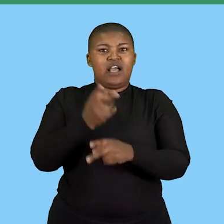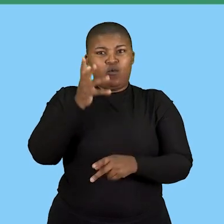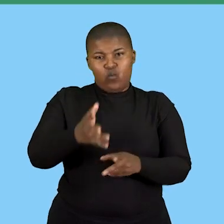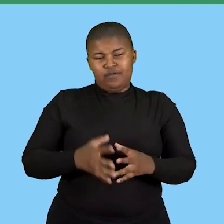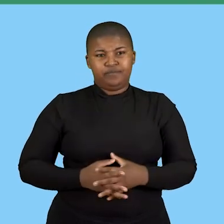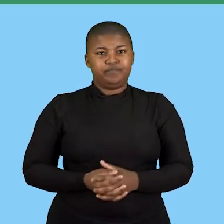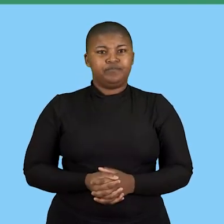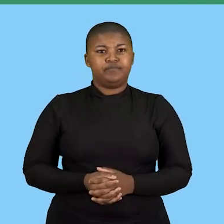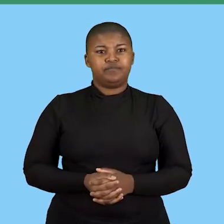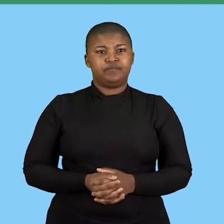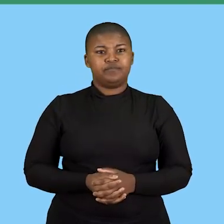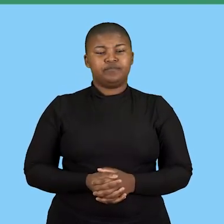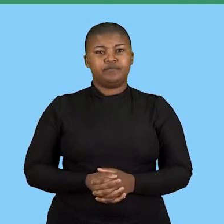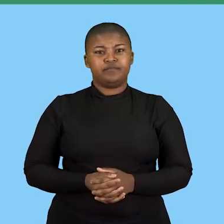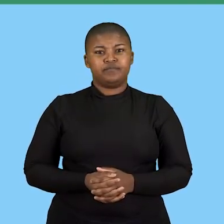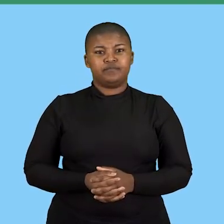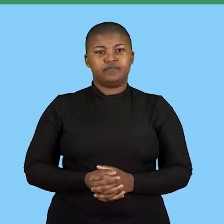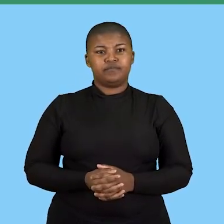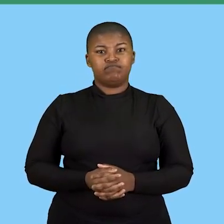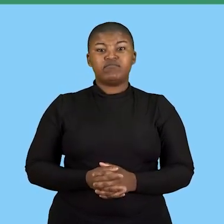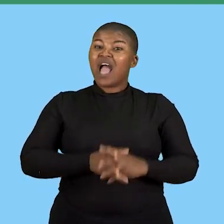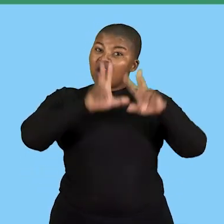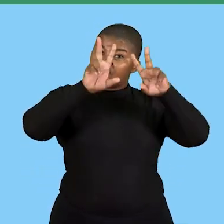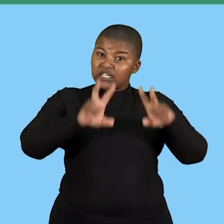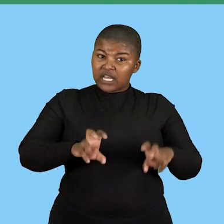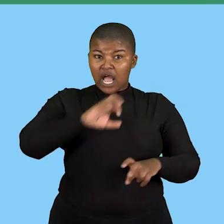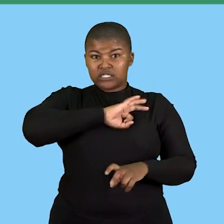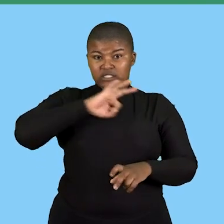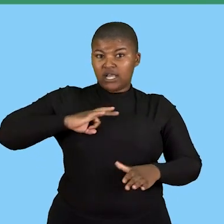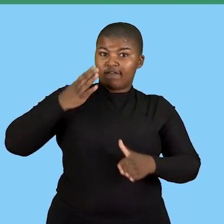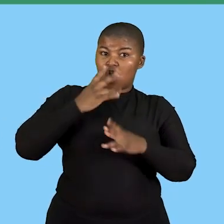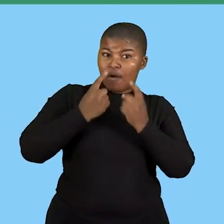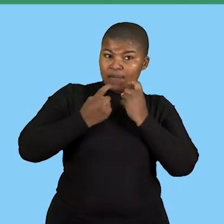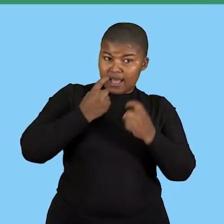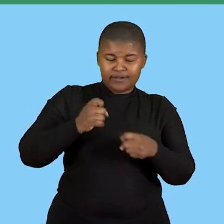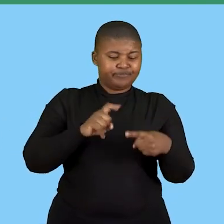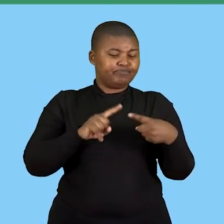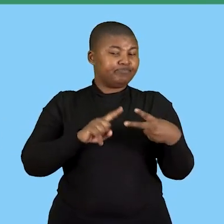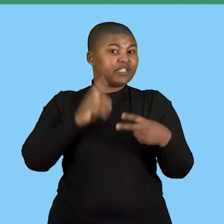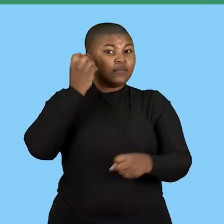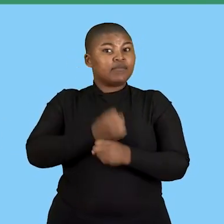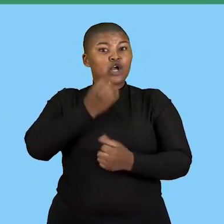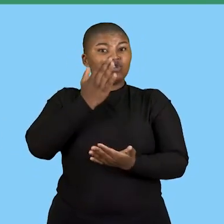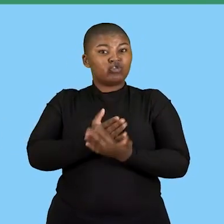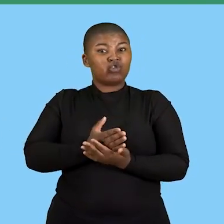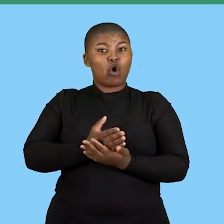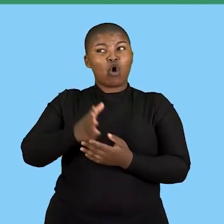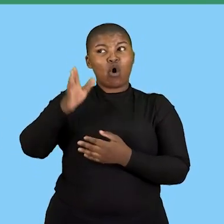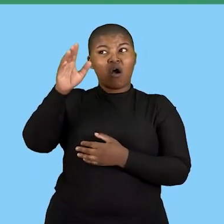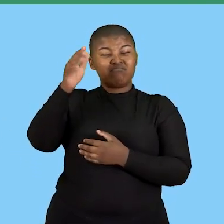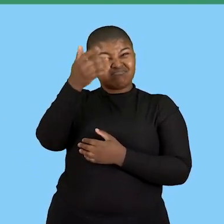If you repeat something that was on the scenario, then they investigate workers' complaints. That's accurate. They also ensure